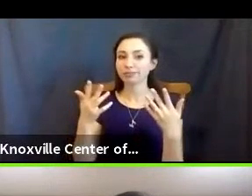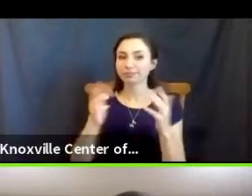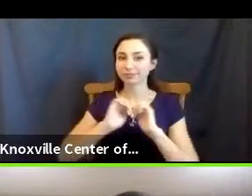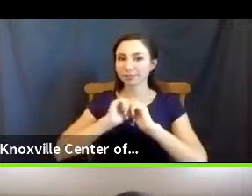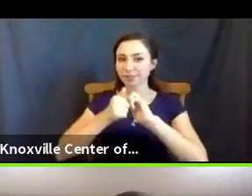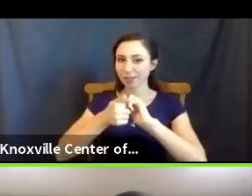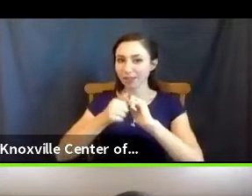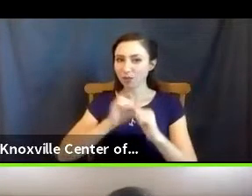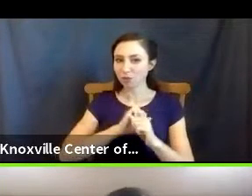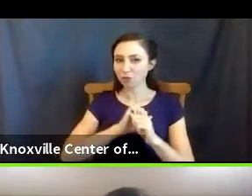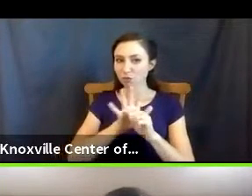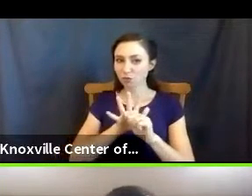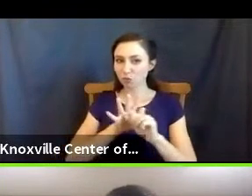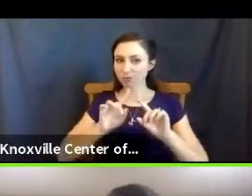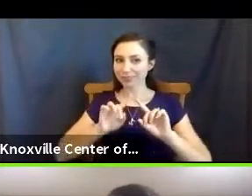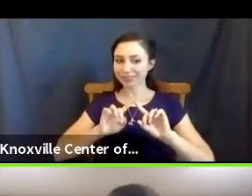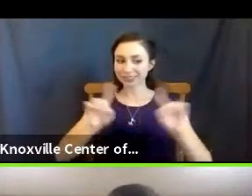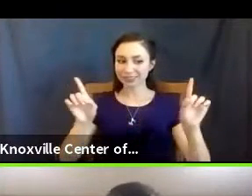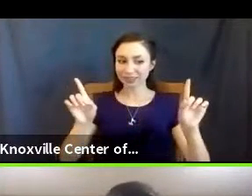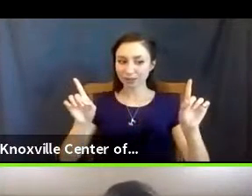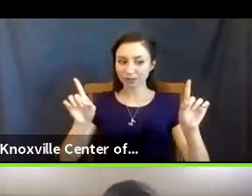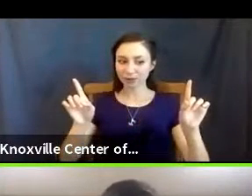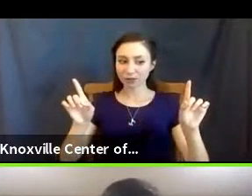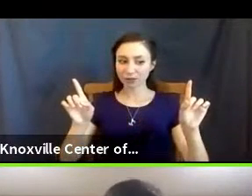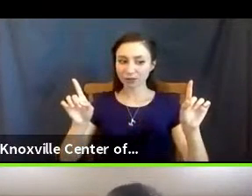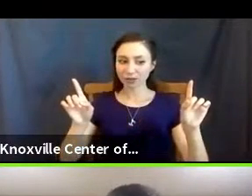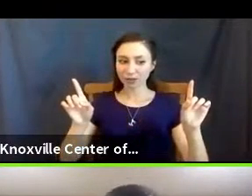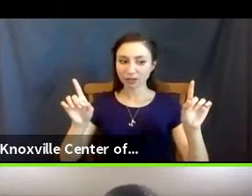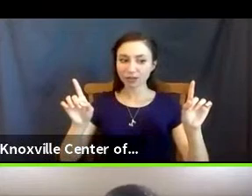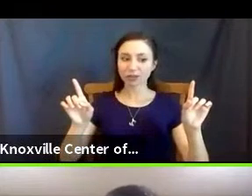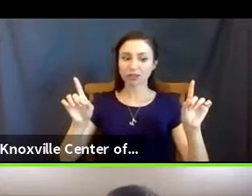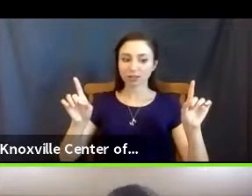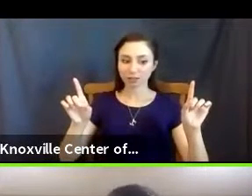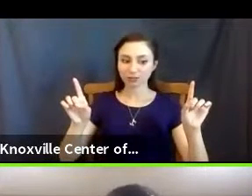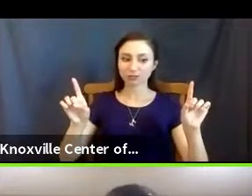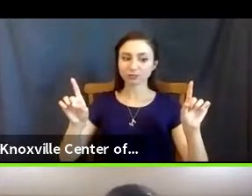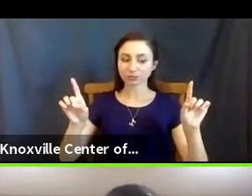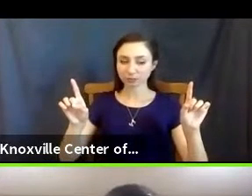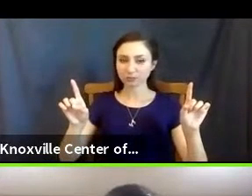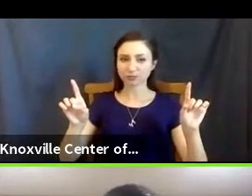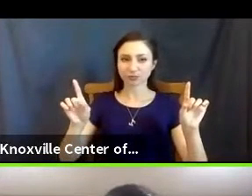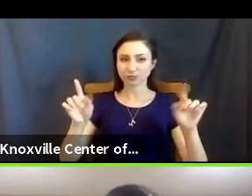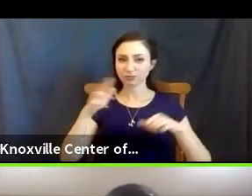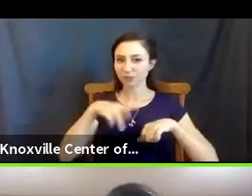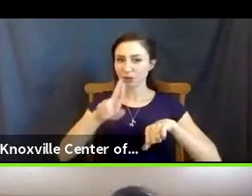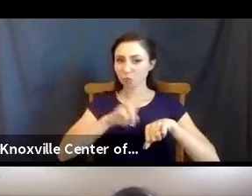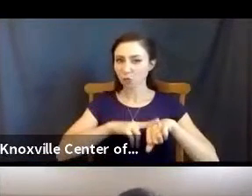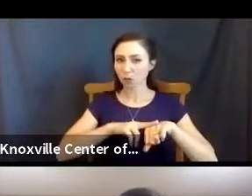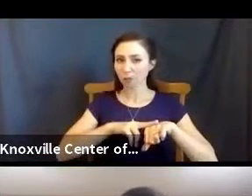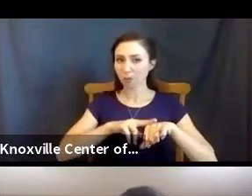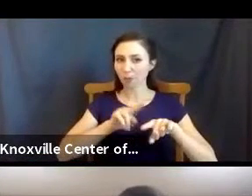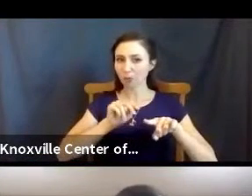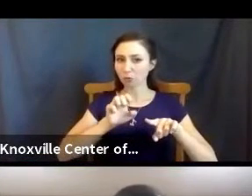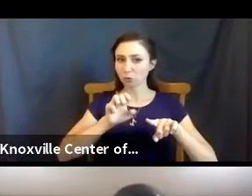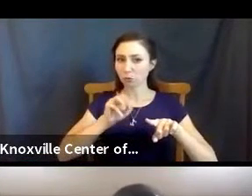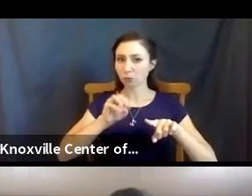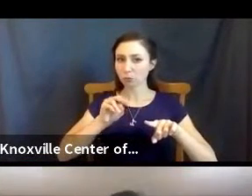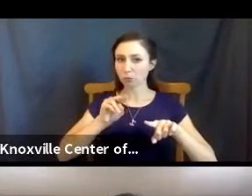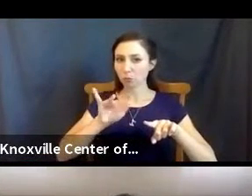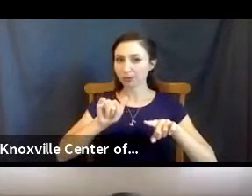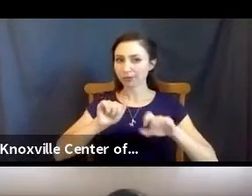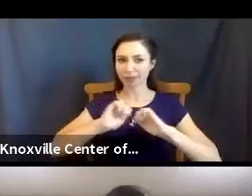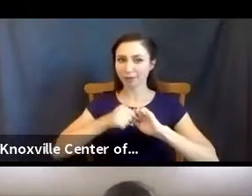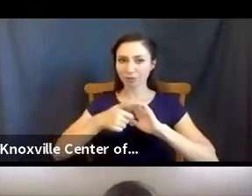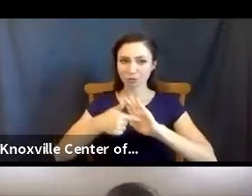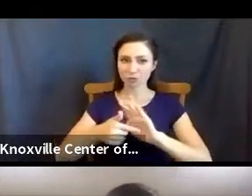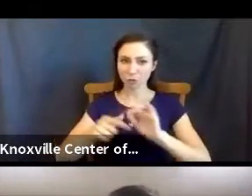does COVID differ on an X-ray of a lung than normal pneumonia? So the way you